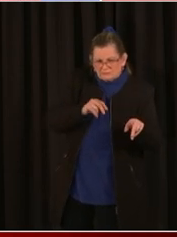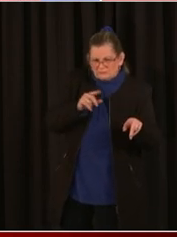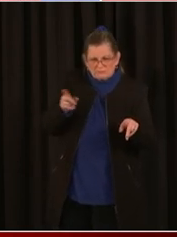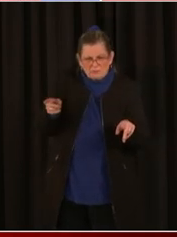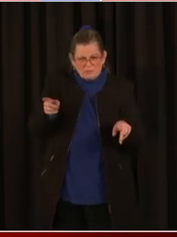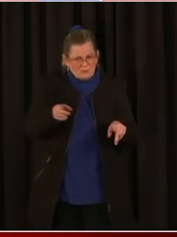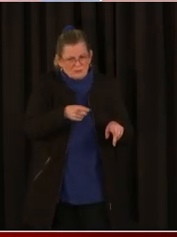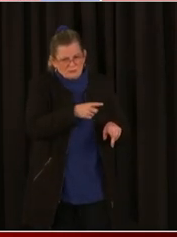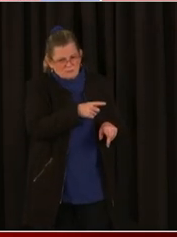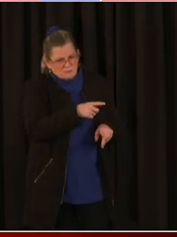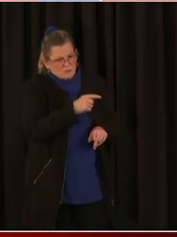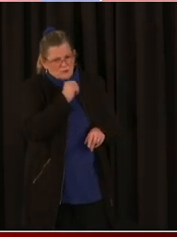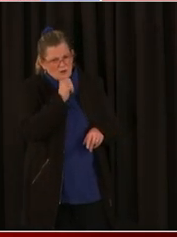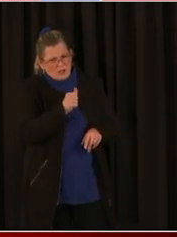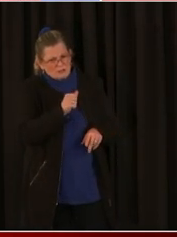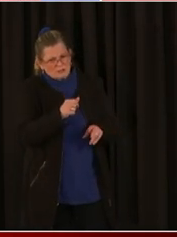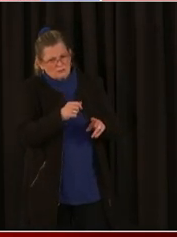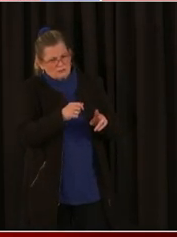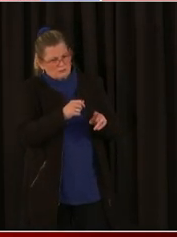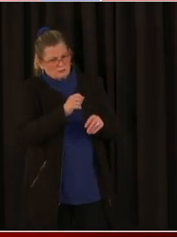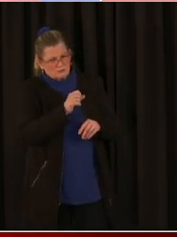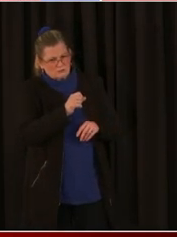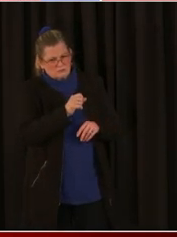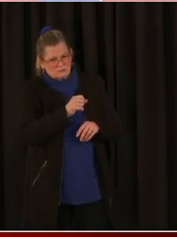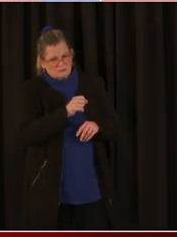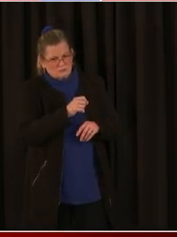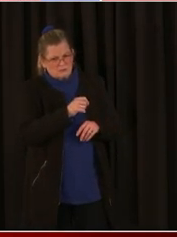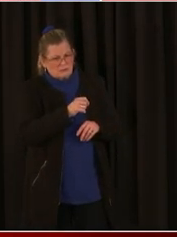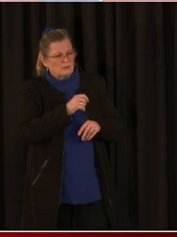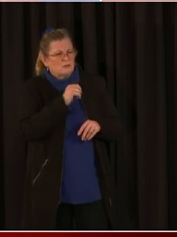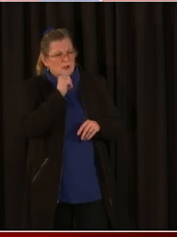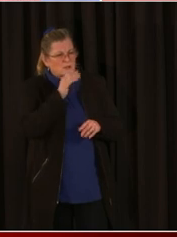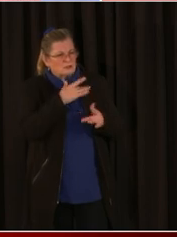about backslide at all? I know the council memo mentioned a